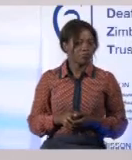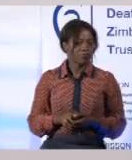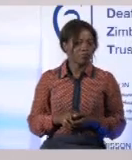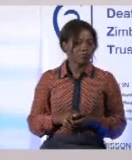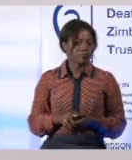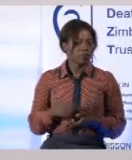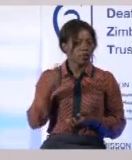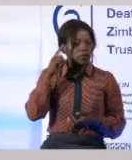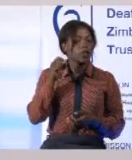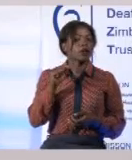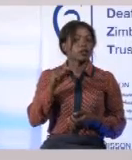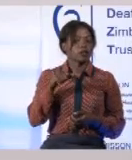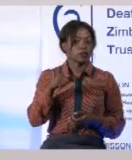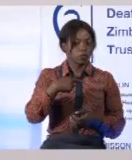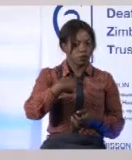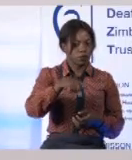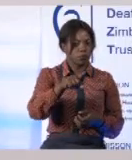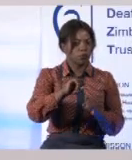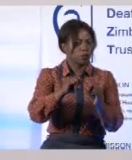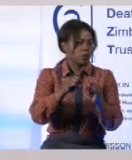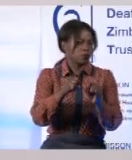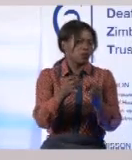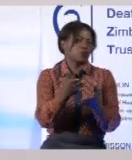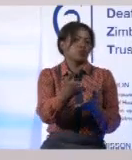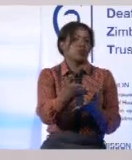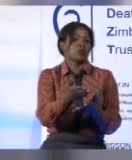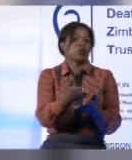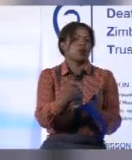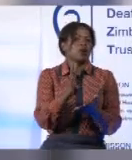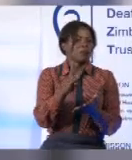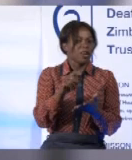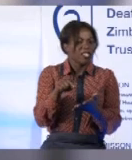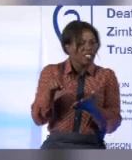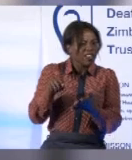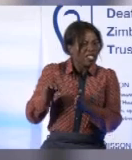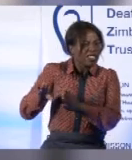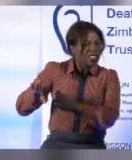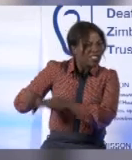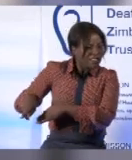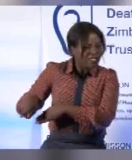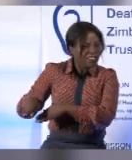will take it, but I can't promise on dropping everything